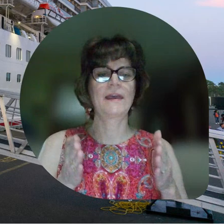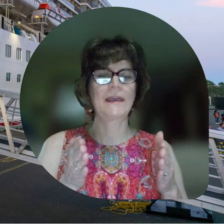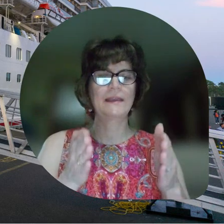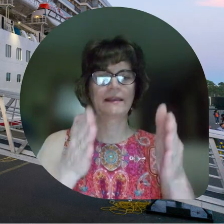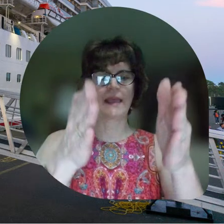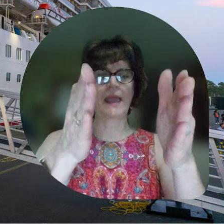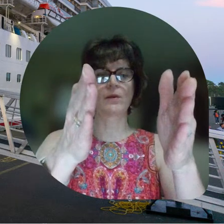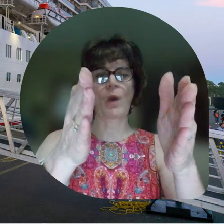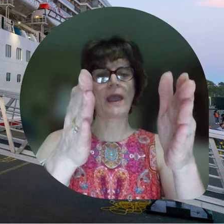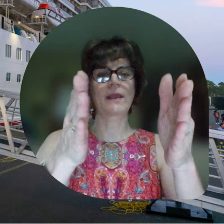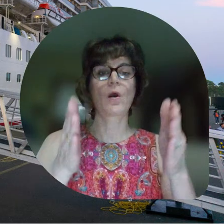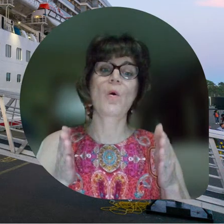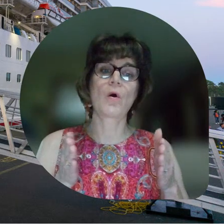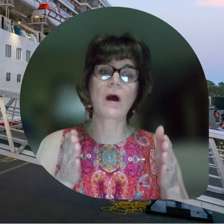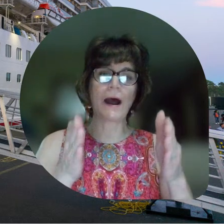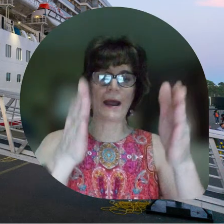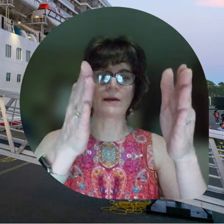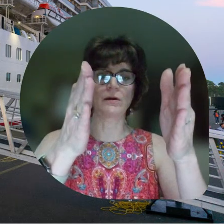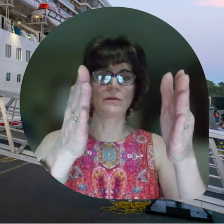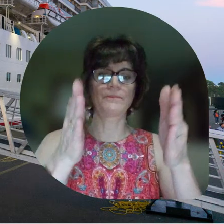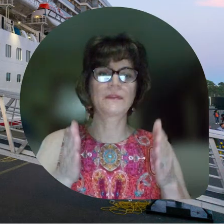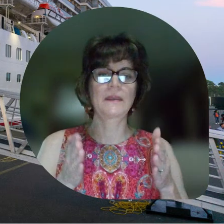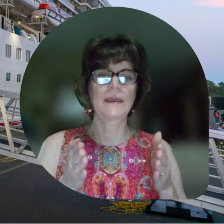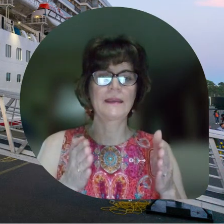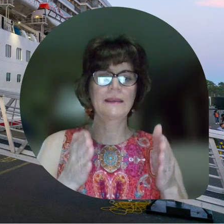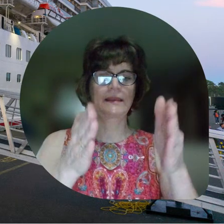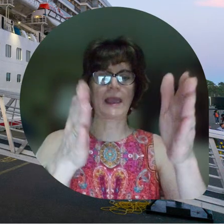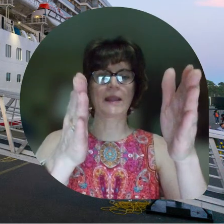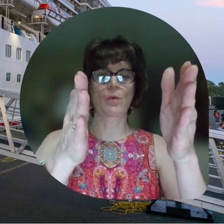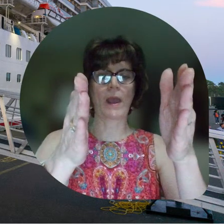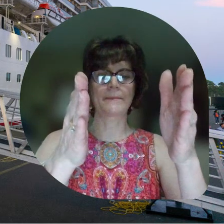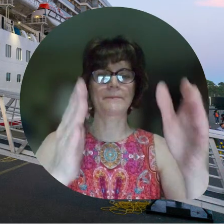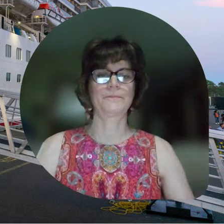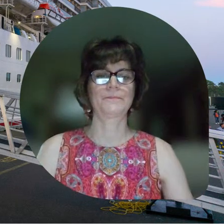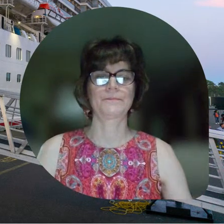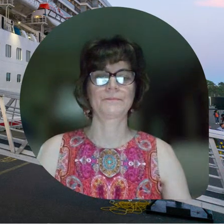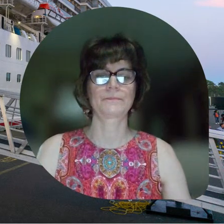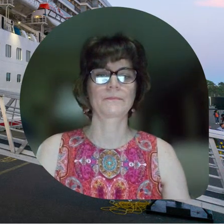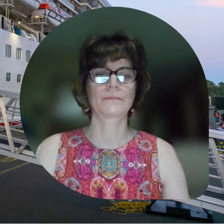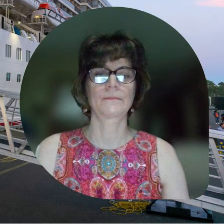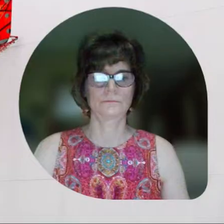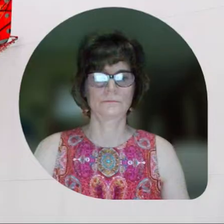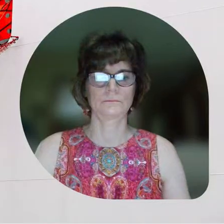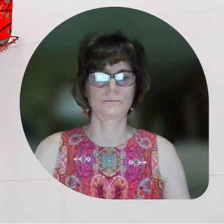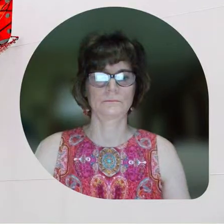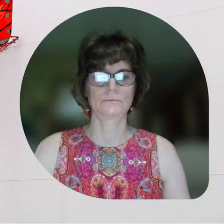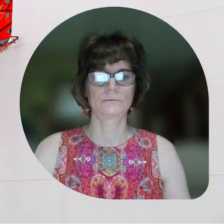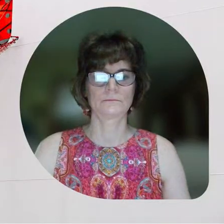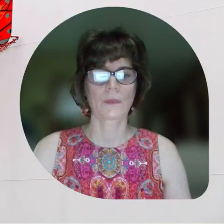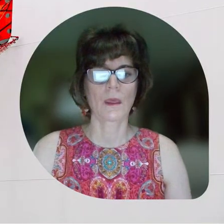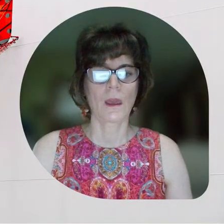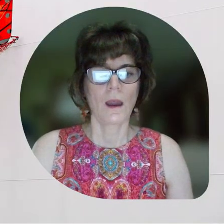forward. Gangway or aisle. Gangway.